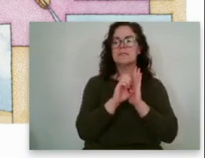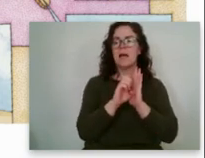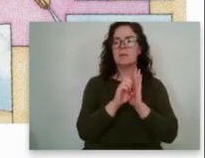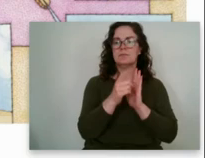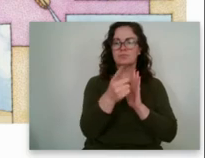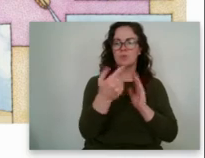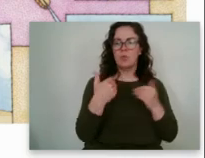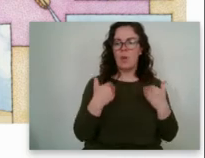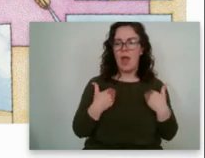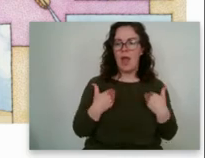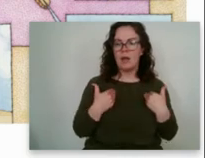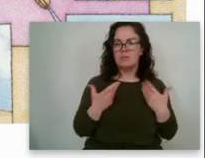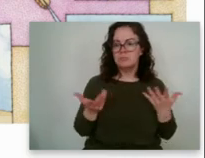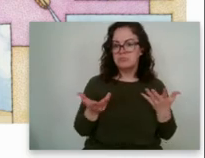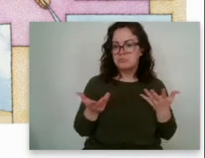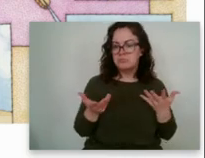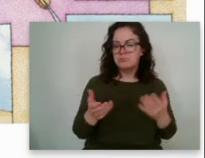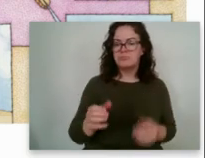here you have